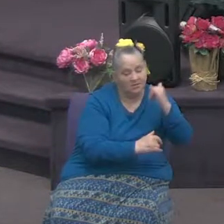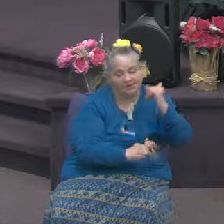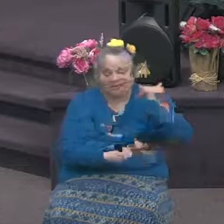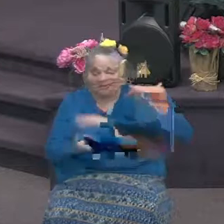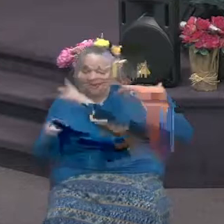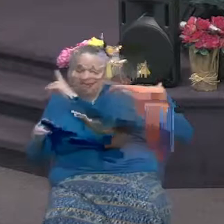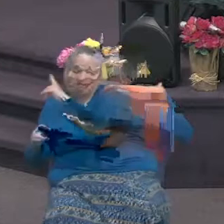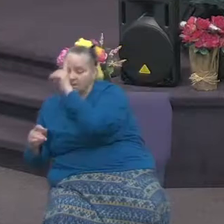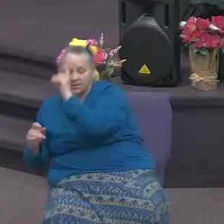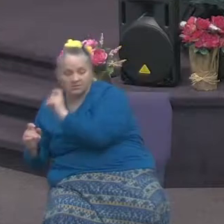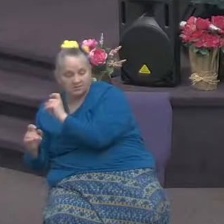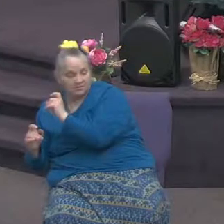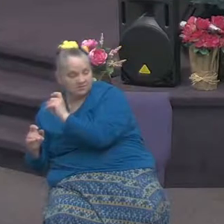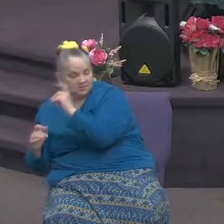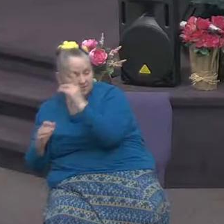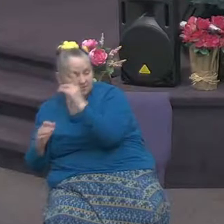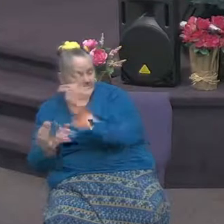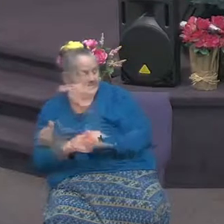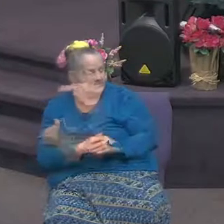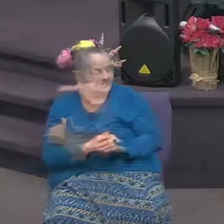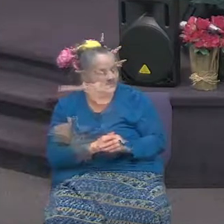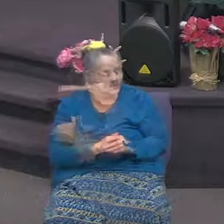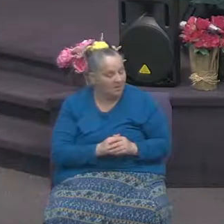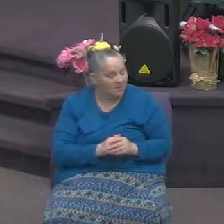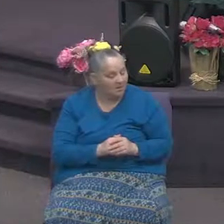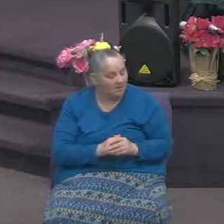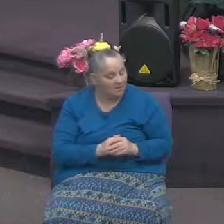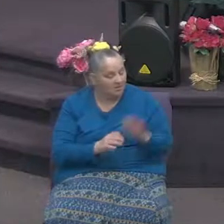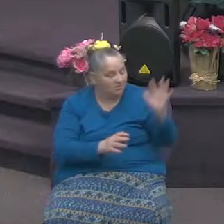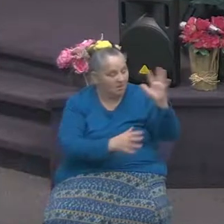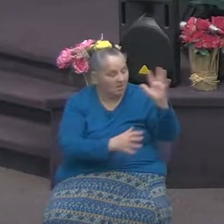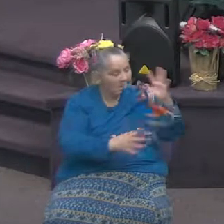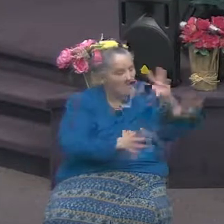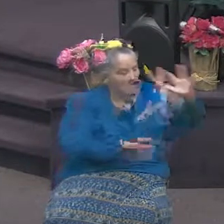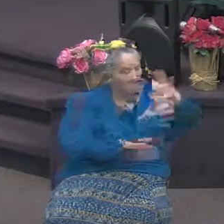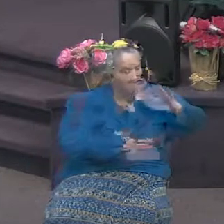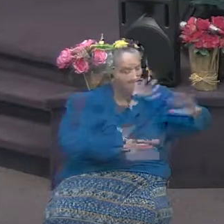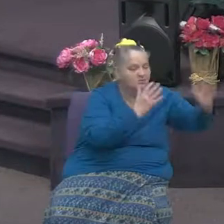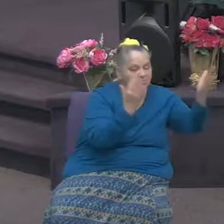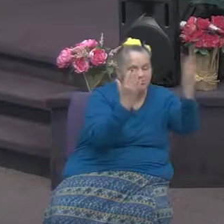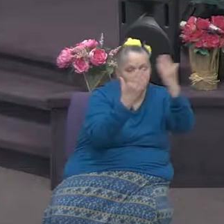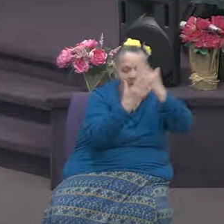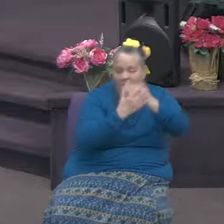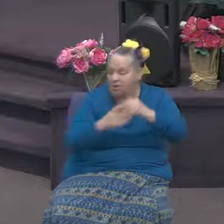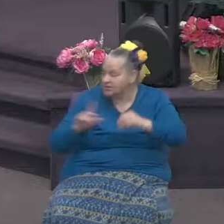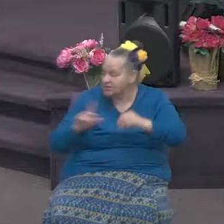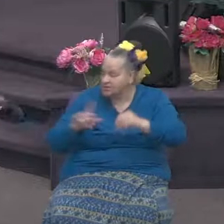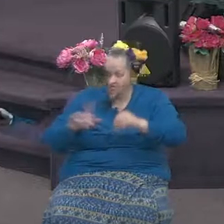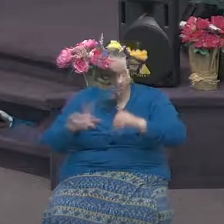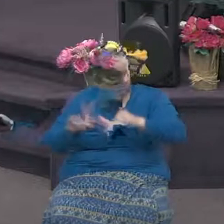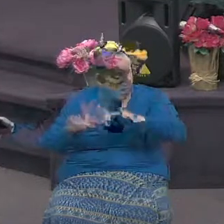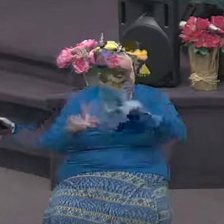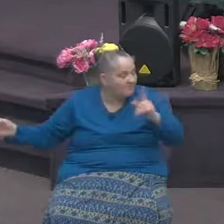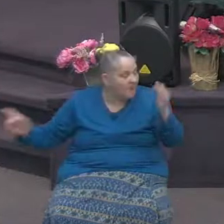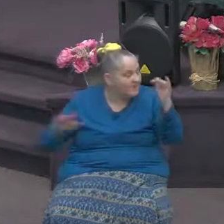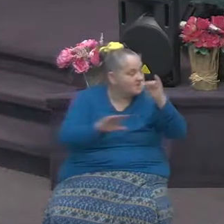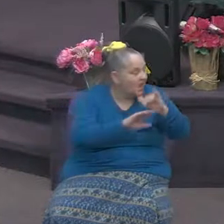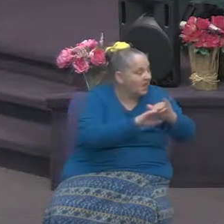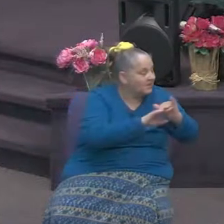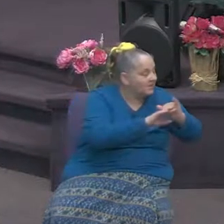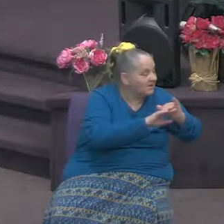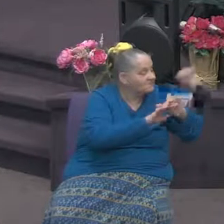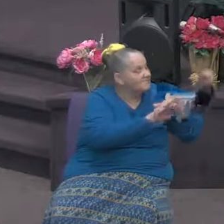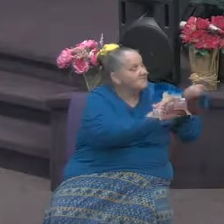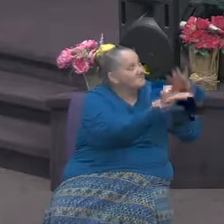the camp of Israel. And it was a cloud in darkness to them, but it gave light by night to